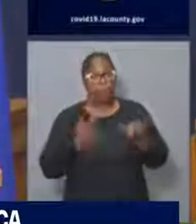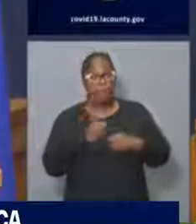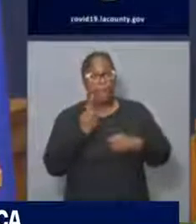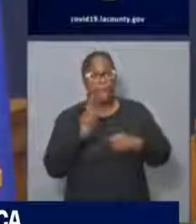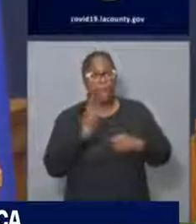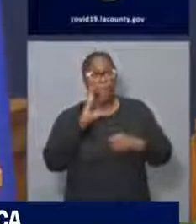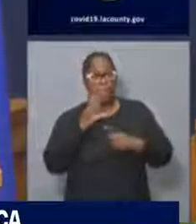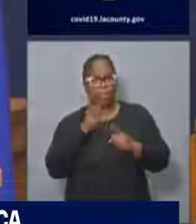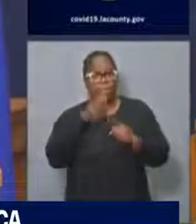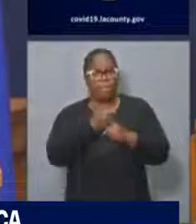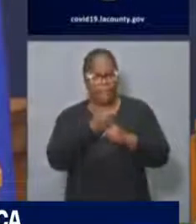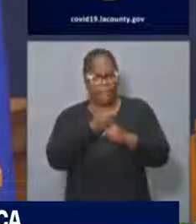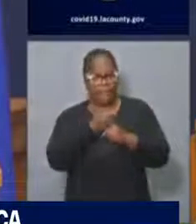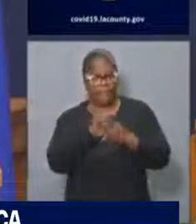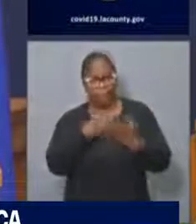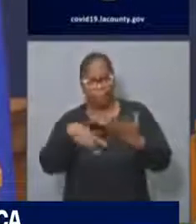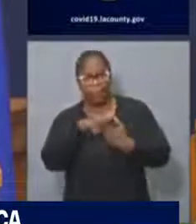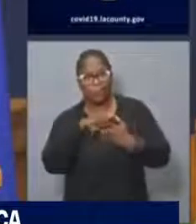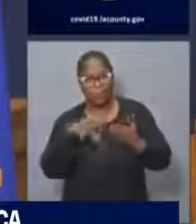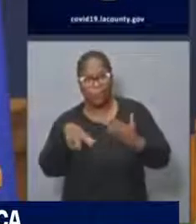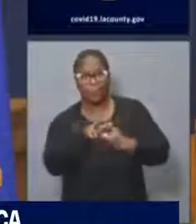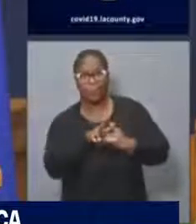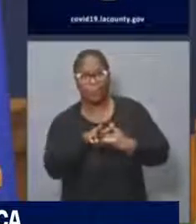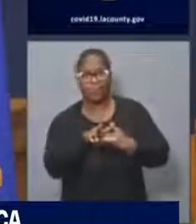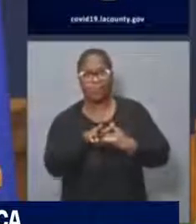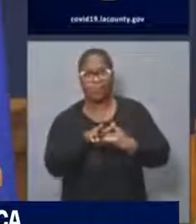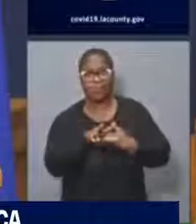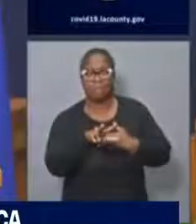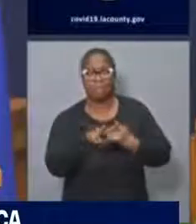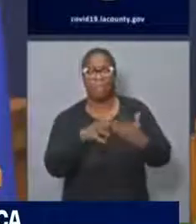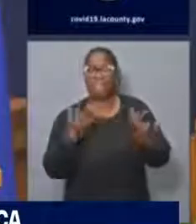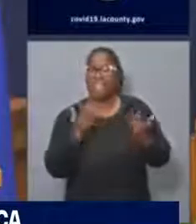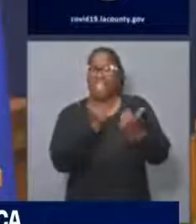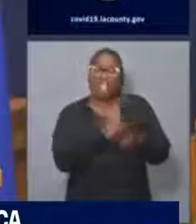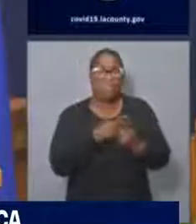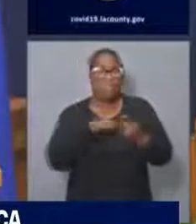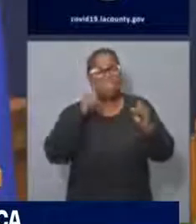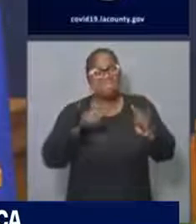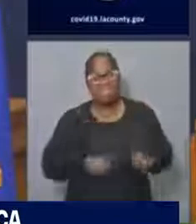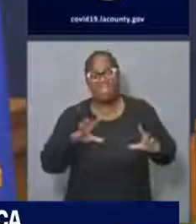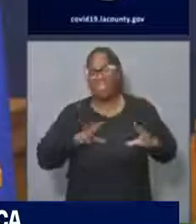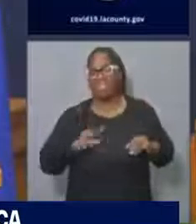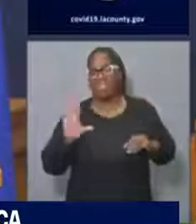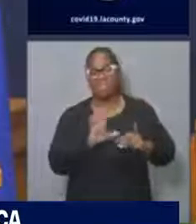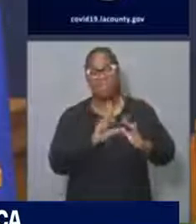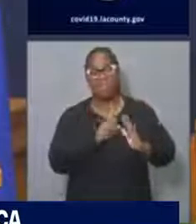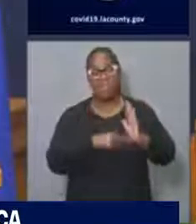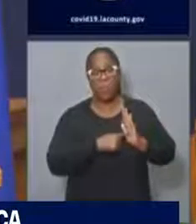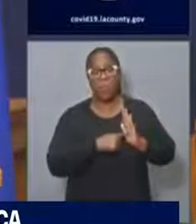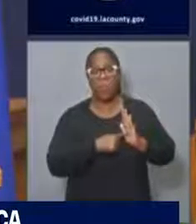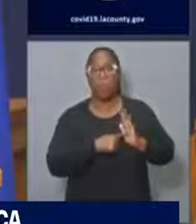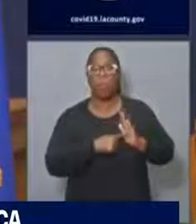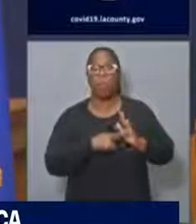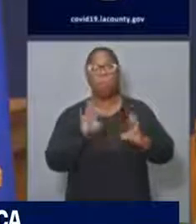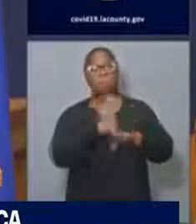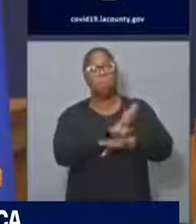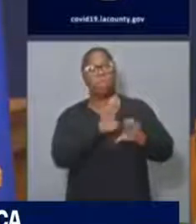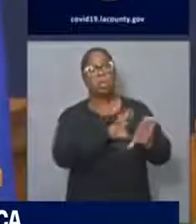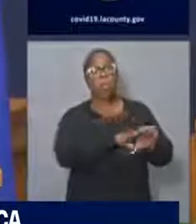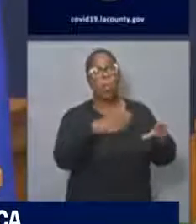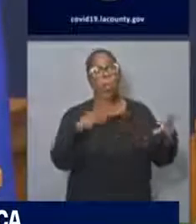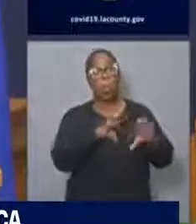just not able to continue on our recovery journey without everyone doing their part. Keeping businesses open is